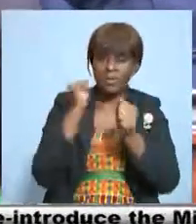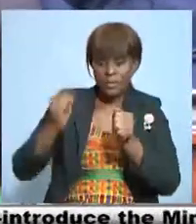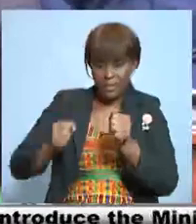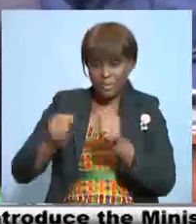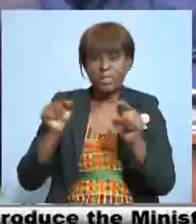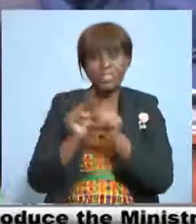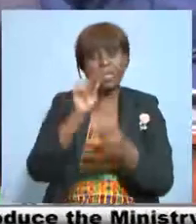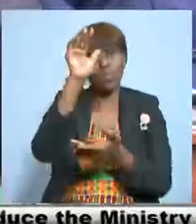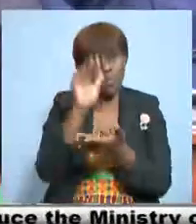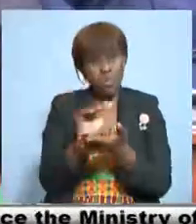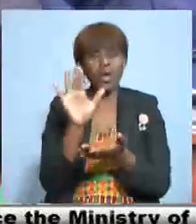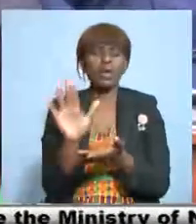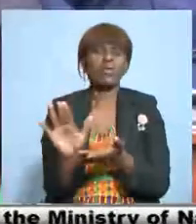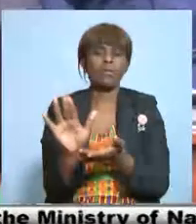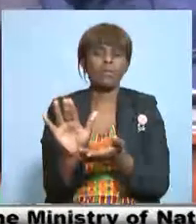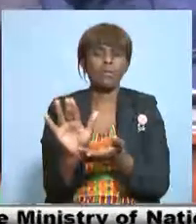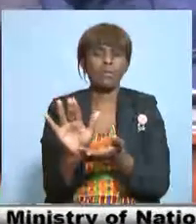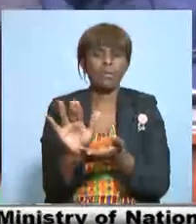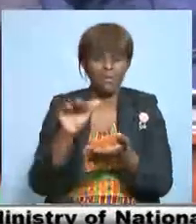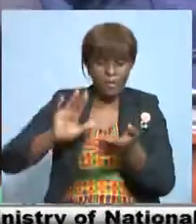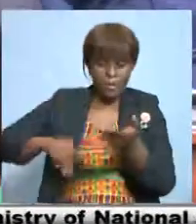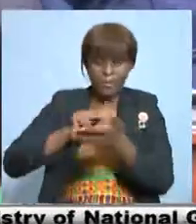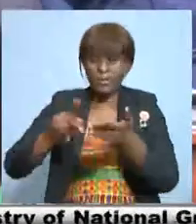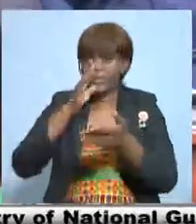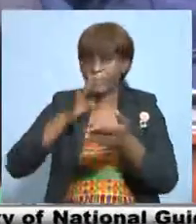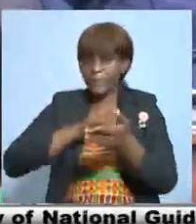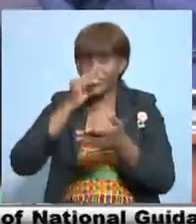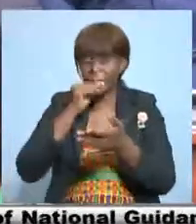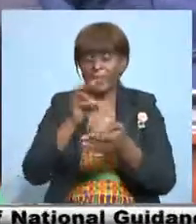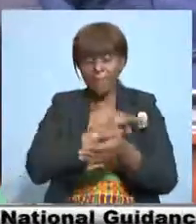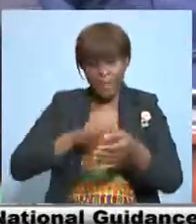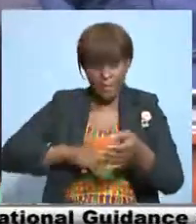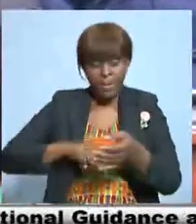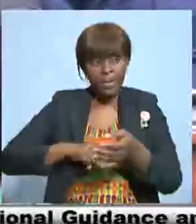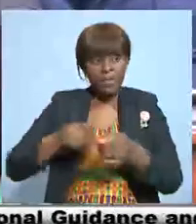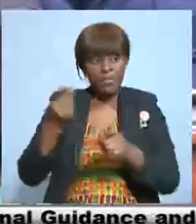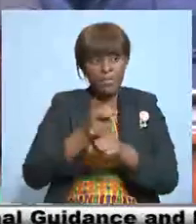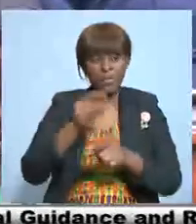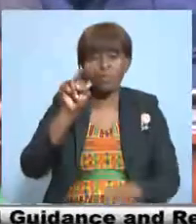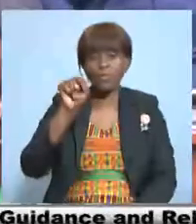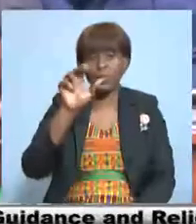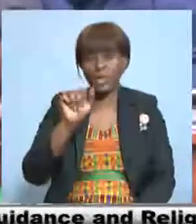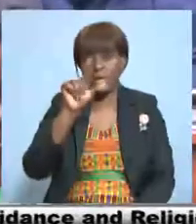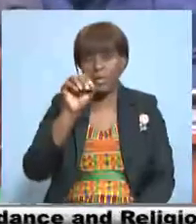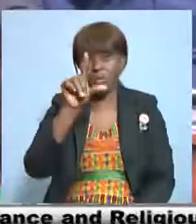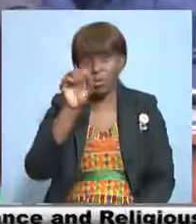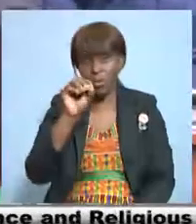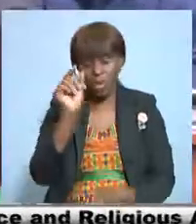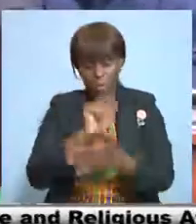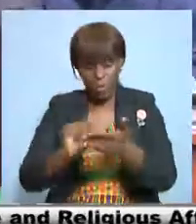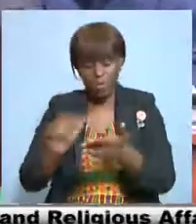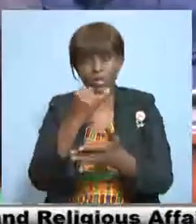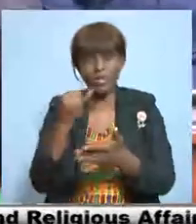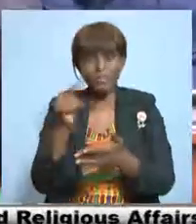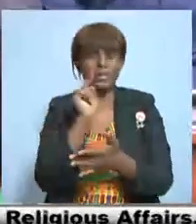were reduced. Yes. Last week, Madam Speaker, Member for Nalolo brought an issue that is